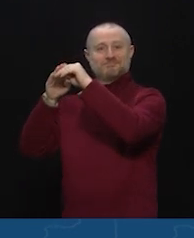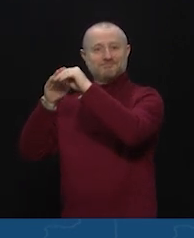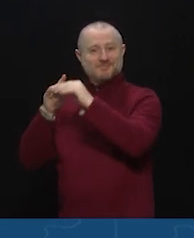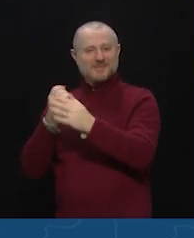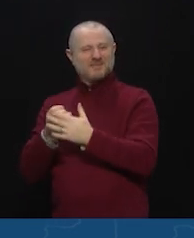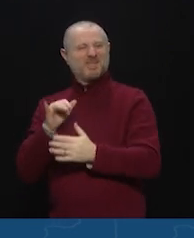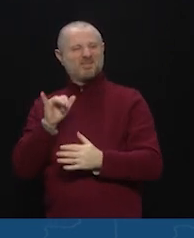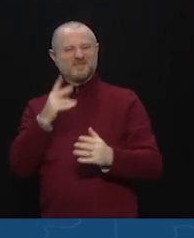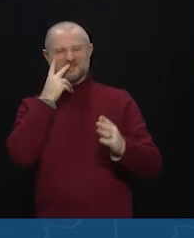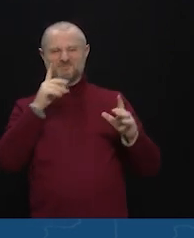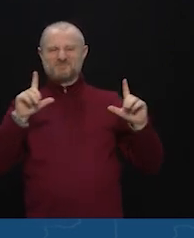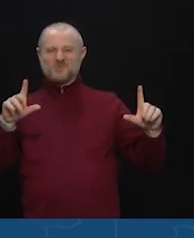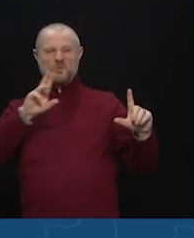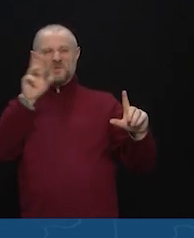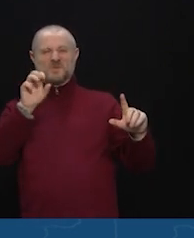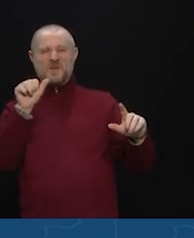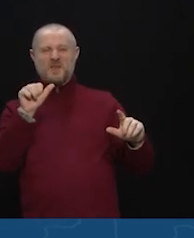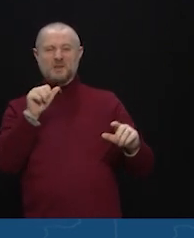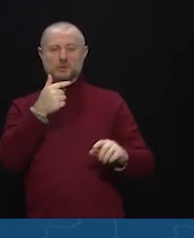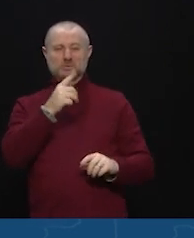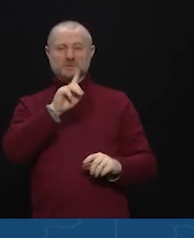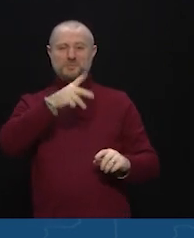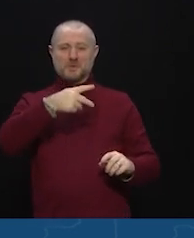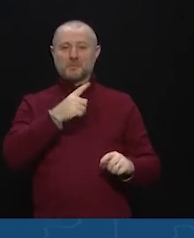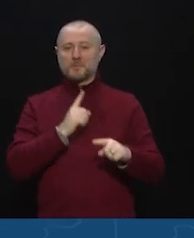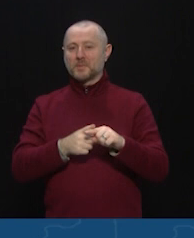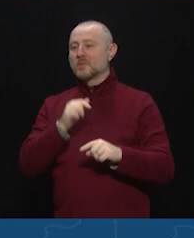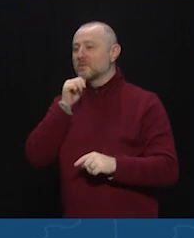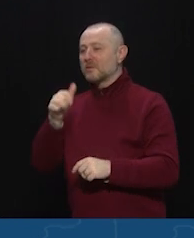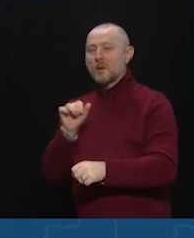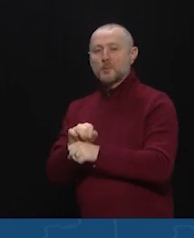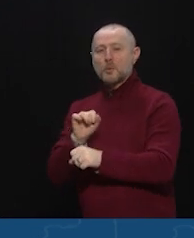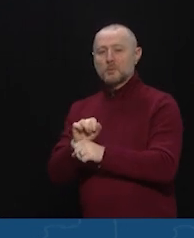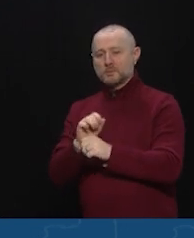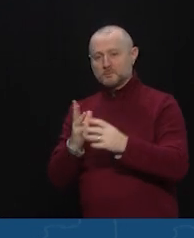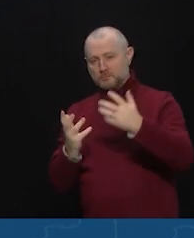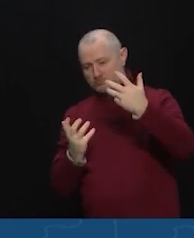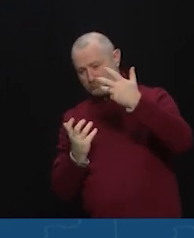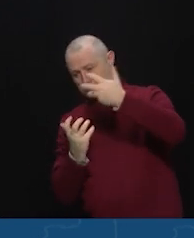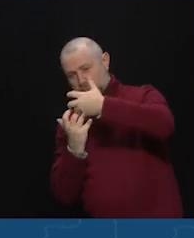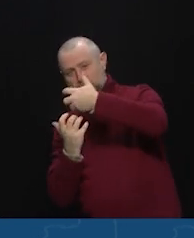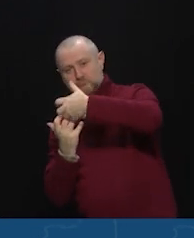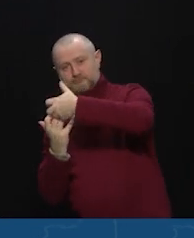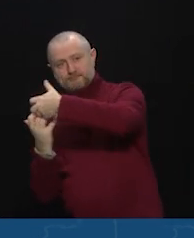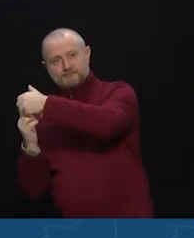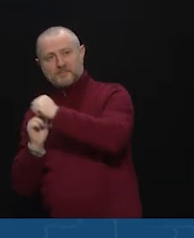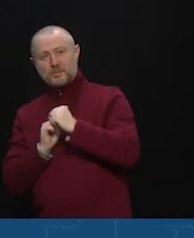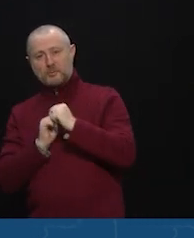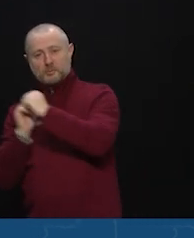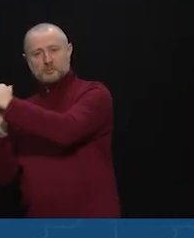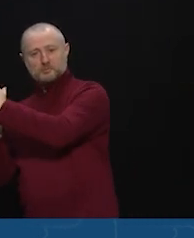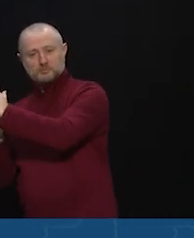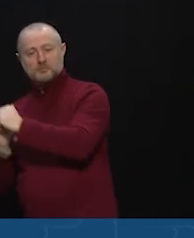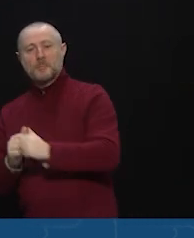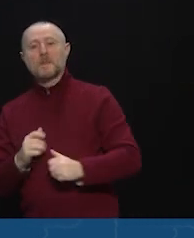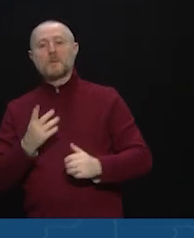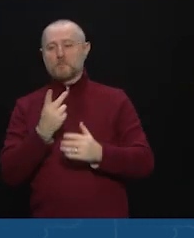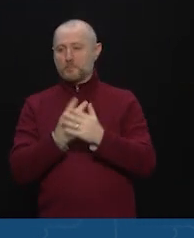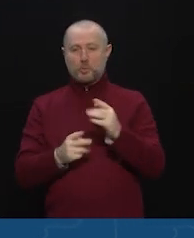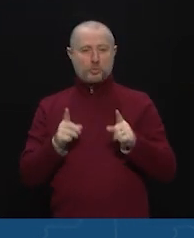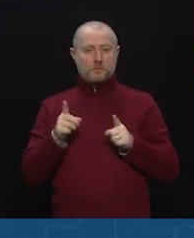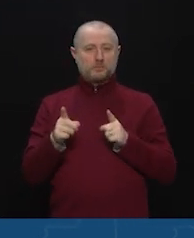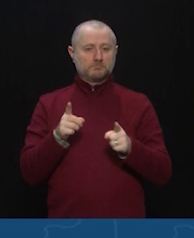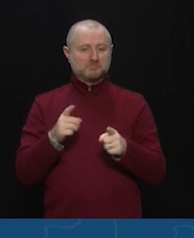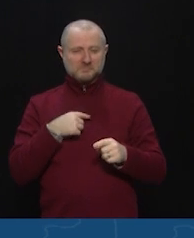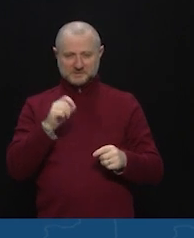U.S. GDP and the unemployment rates. So both of them, the unemployment rate dropped dramatically, but then you can see it just